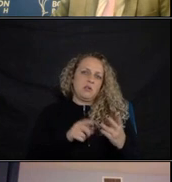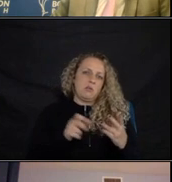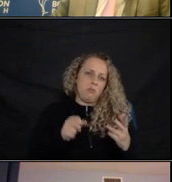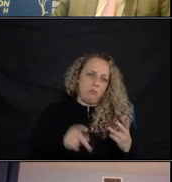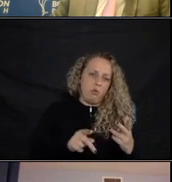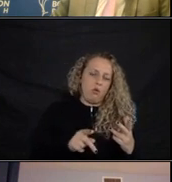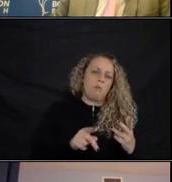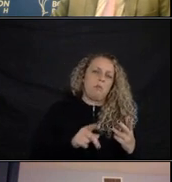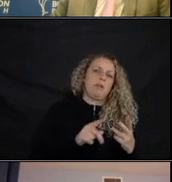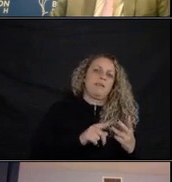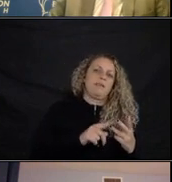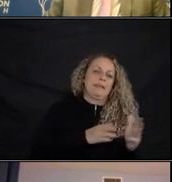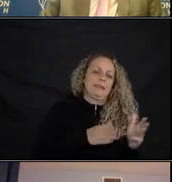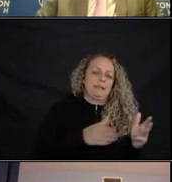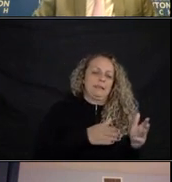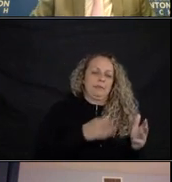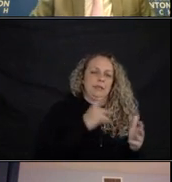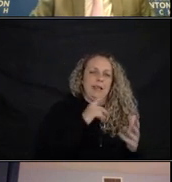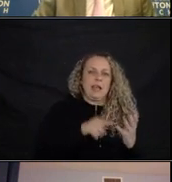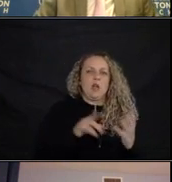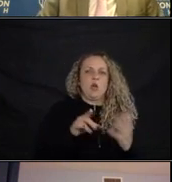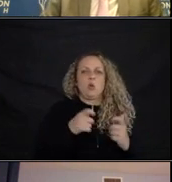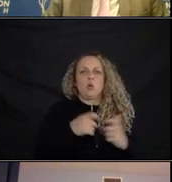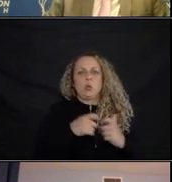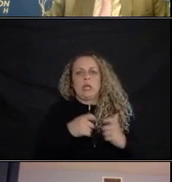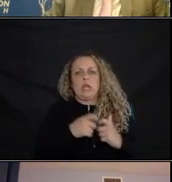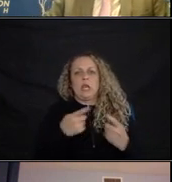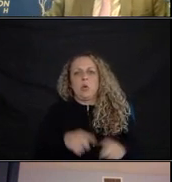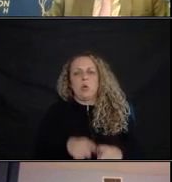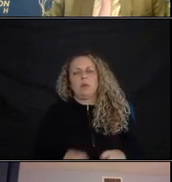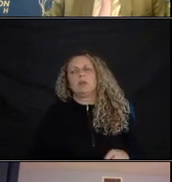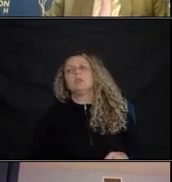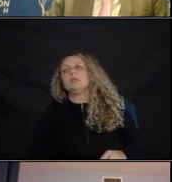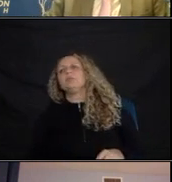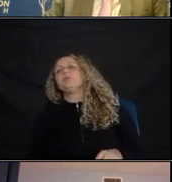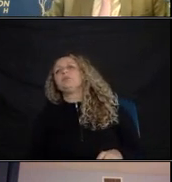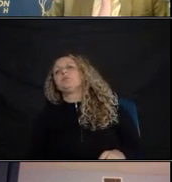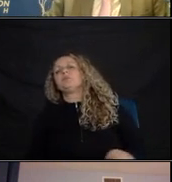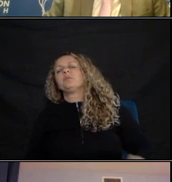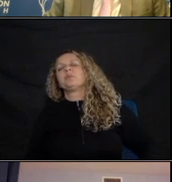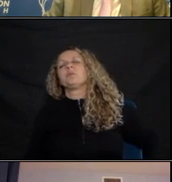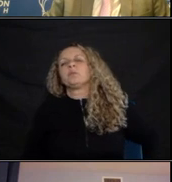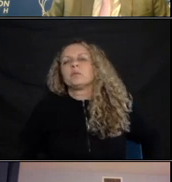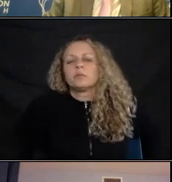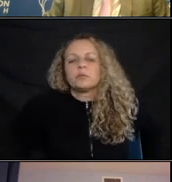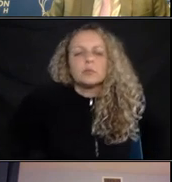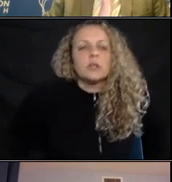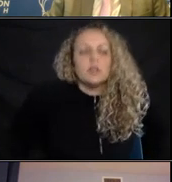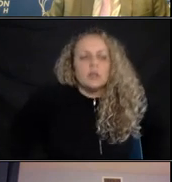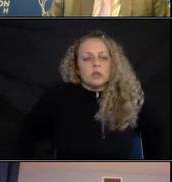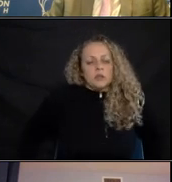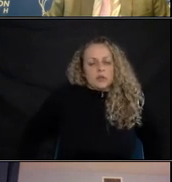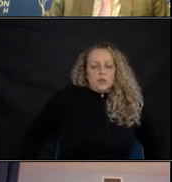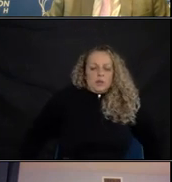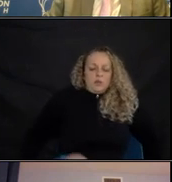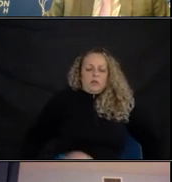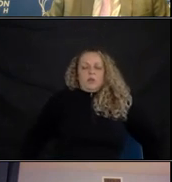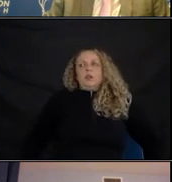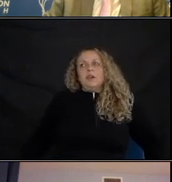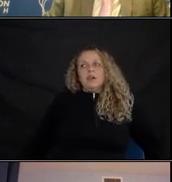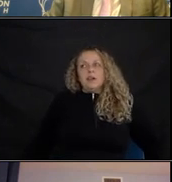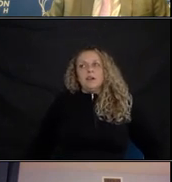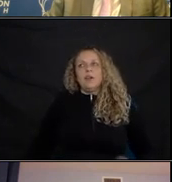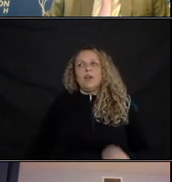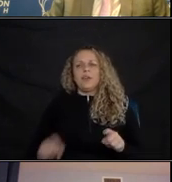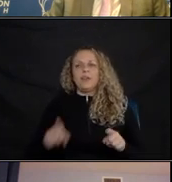utilities, and the service utility agreement. And one of the most important things is, as well, is